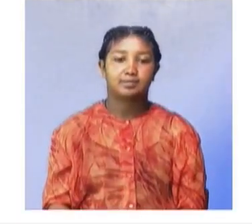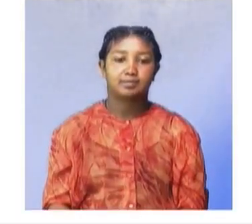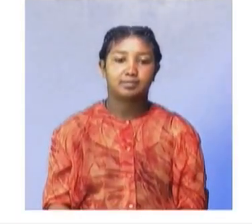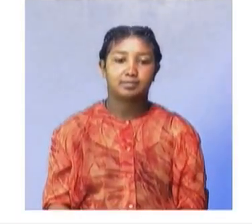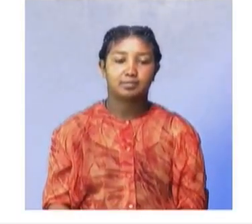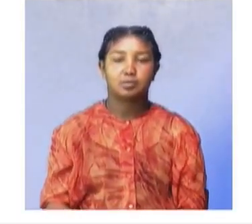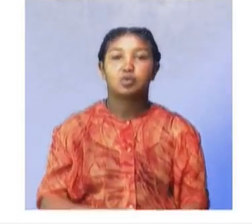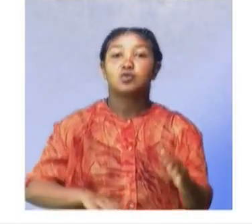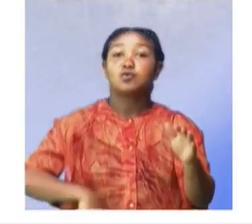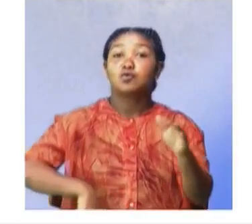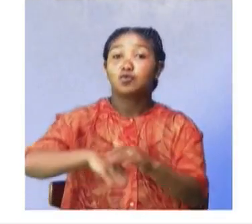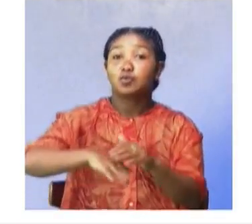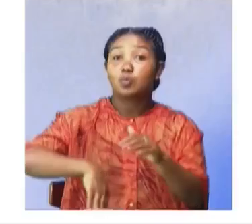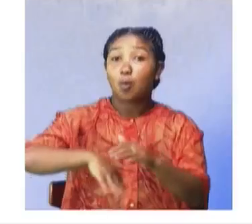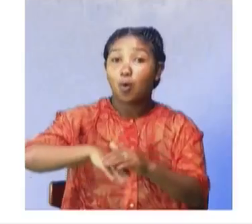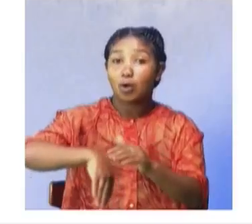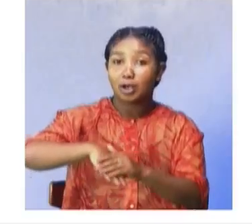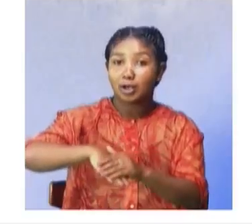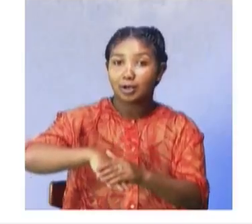football